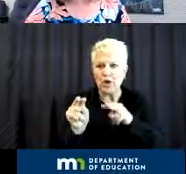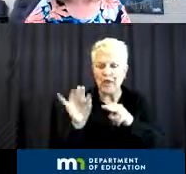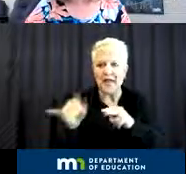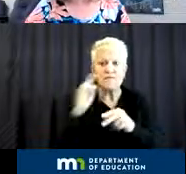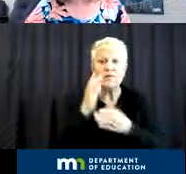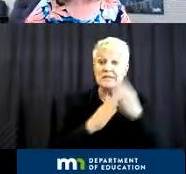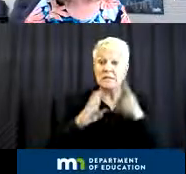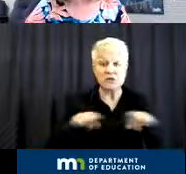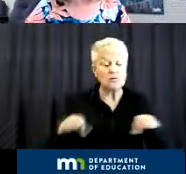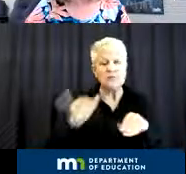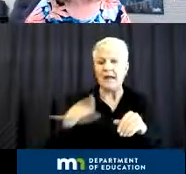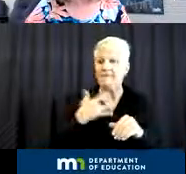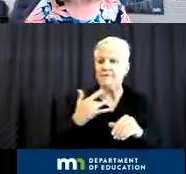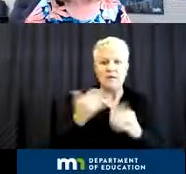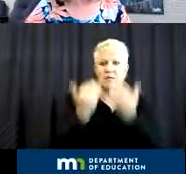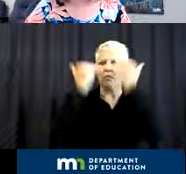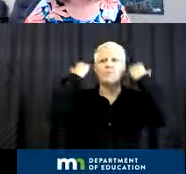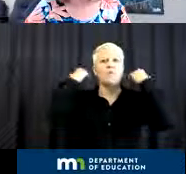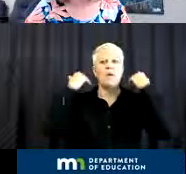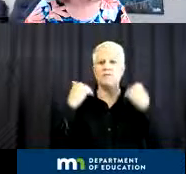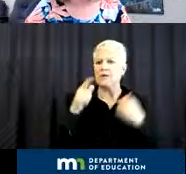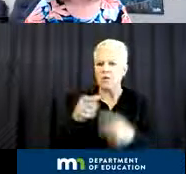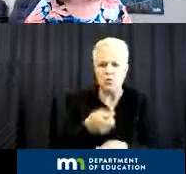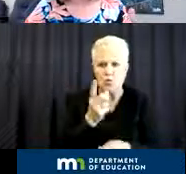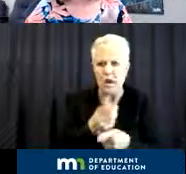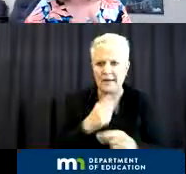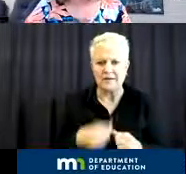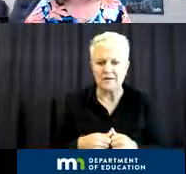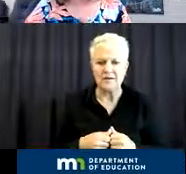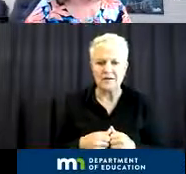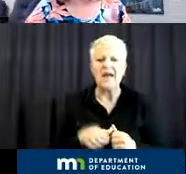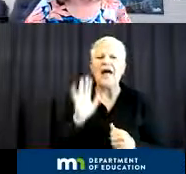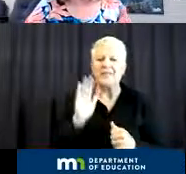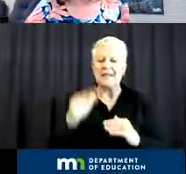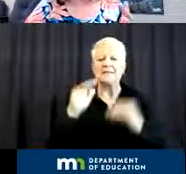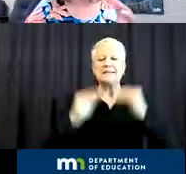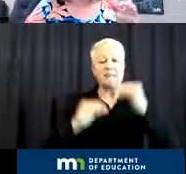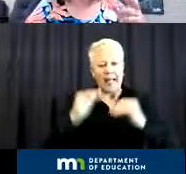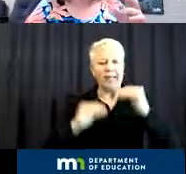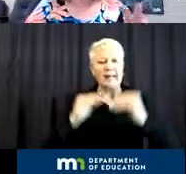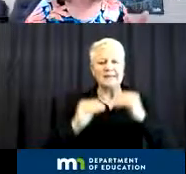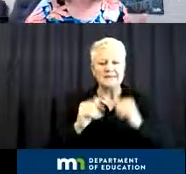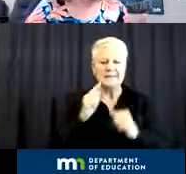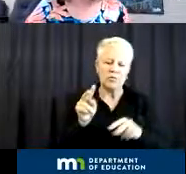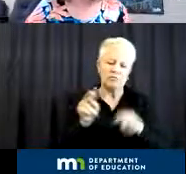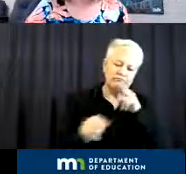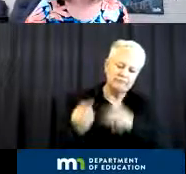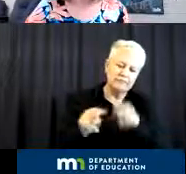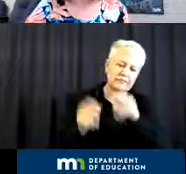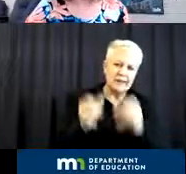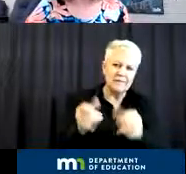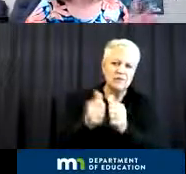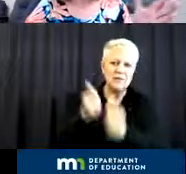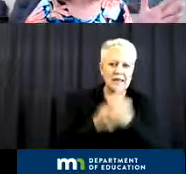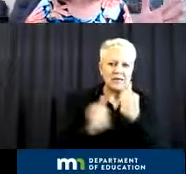some children that could put them over the top, and you are absolutely right. And that is a balancing act to kind of look individually with each